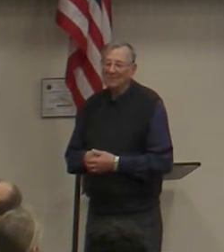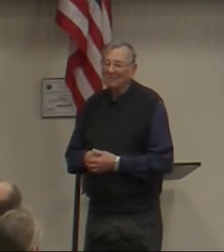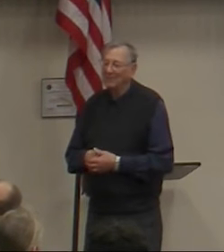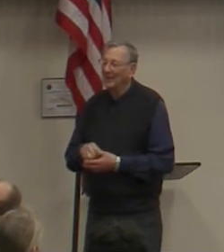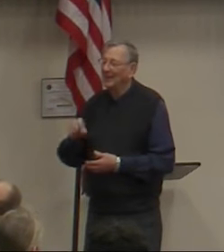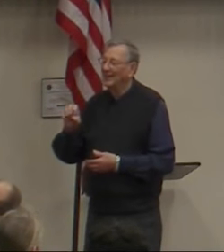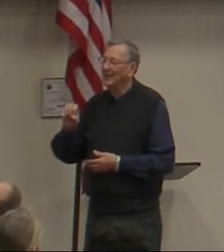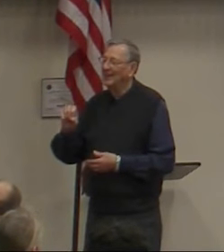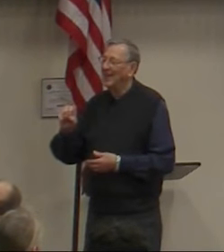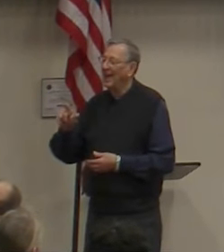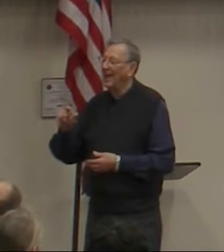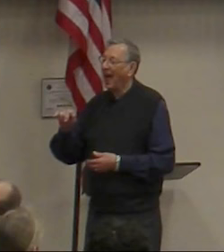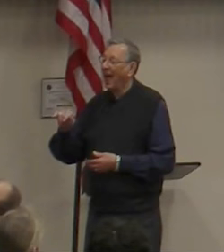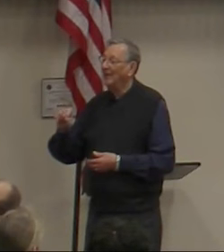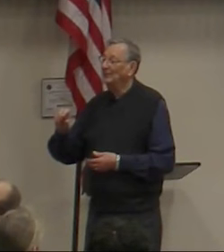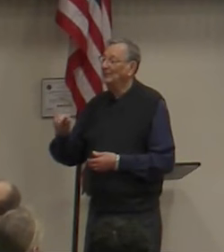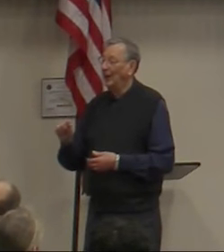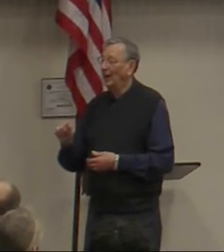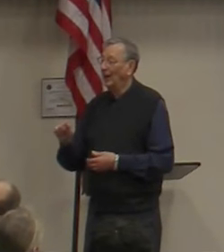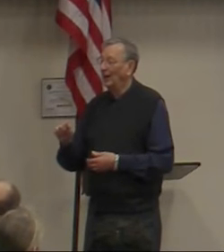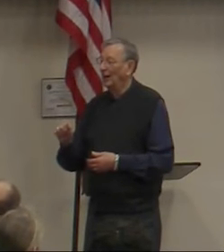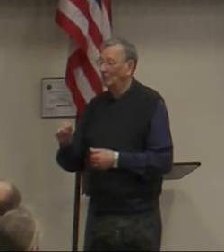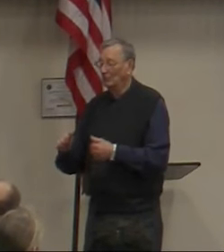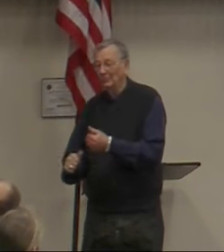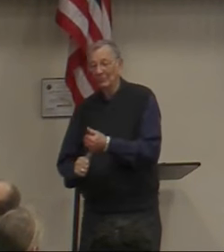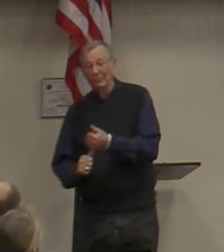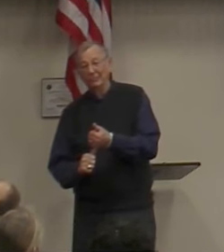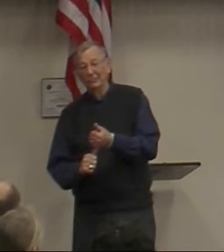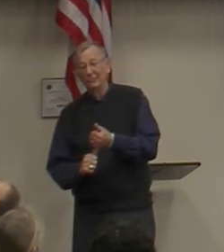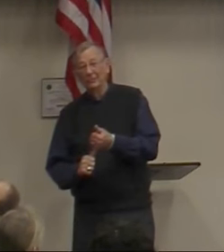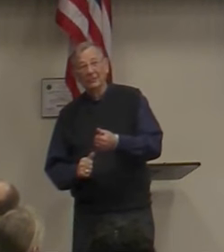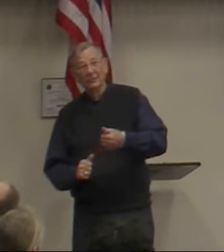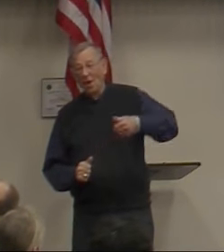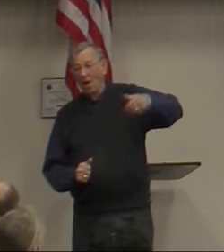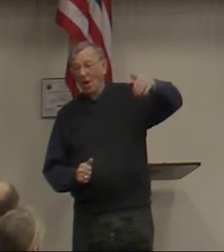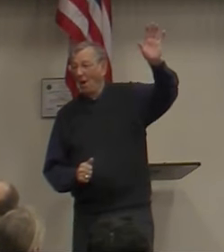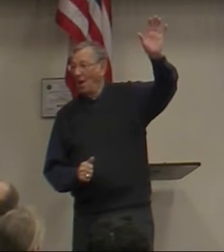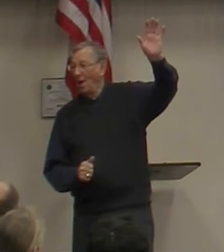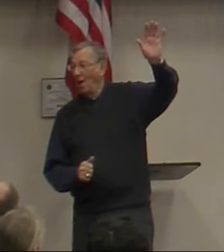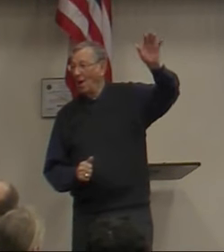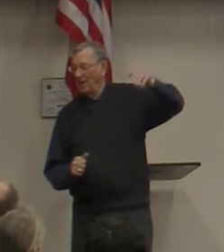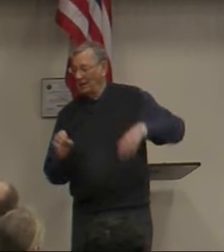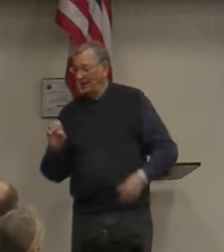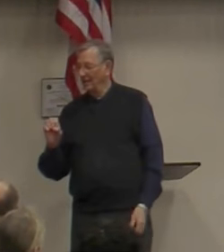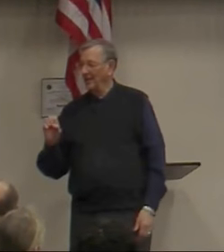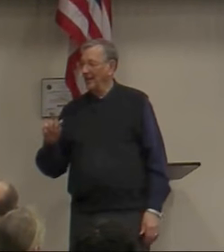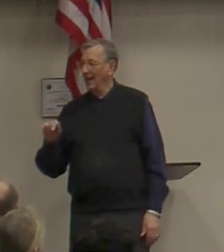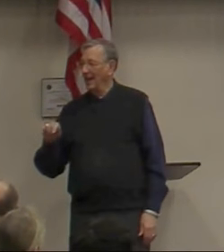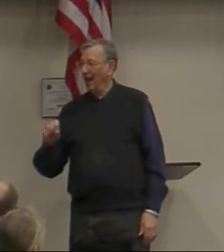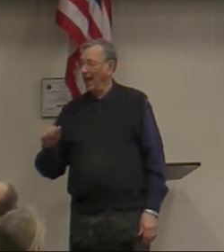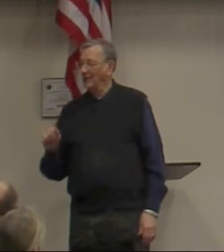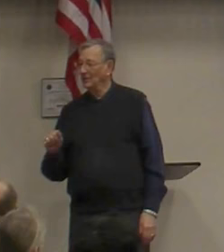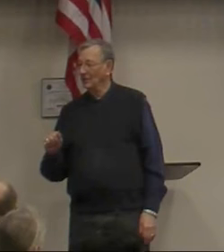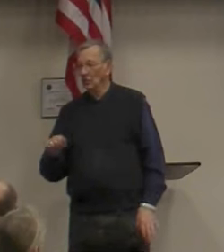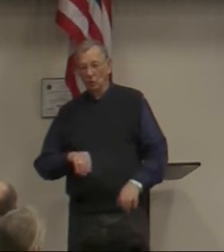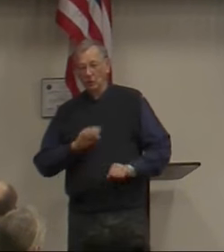Elisha, the one who stood by his side, carries on the work of God in his